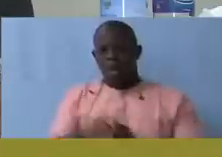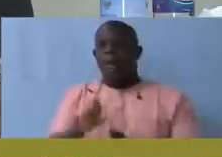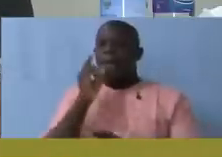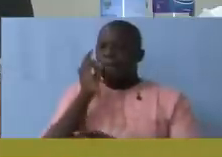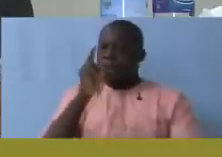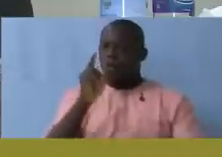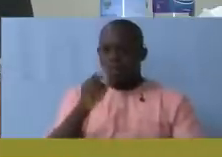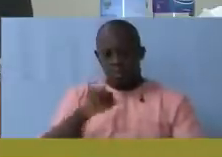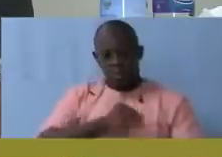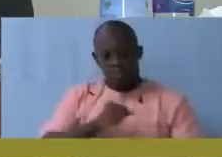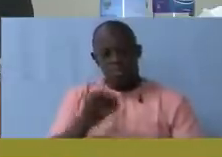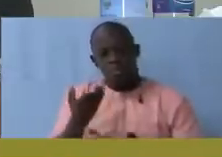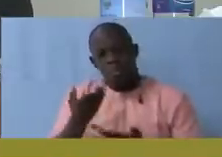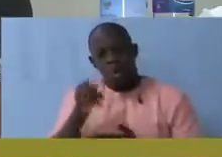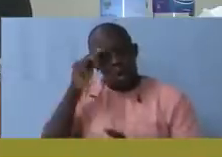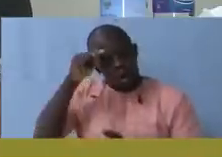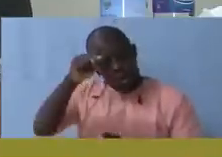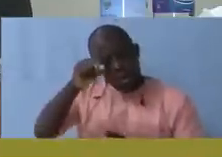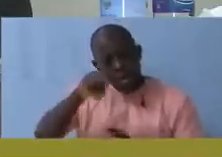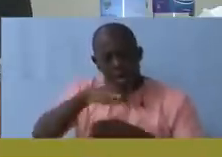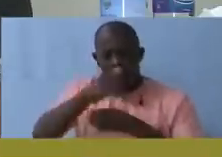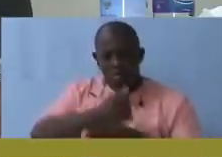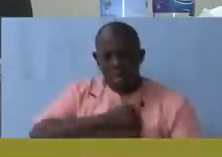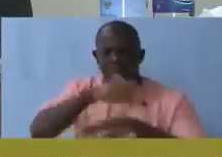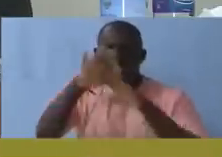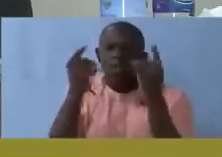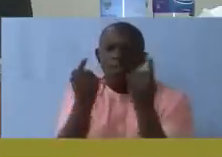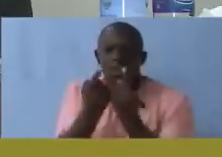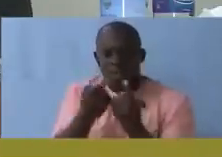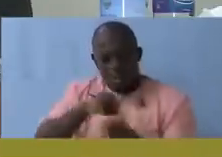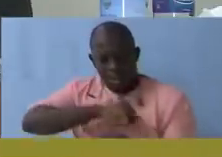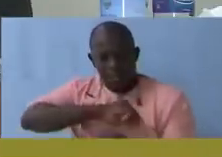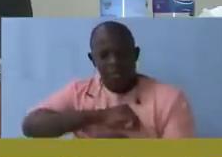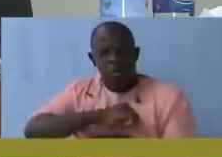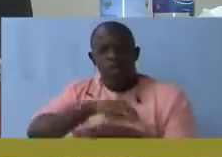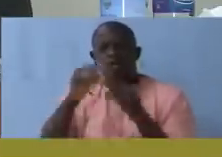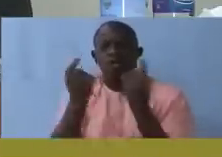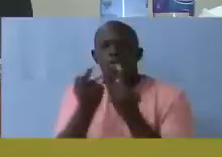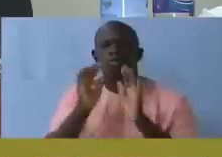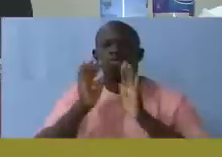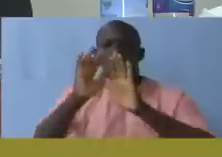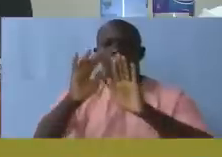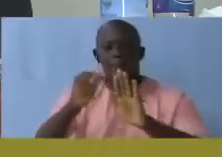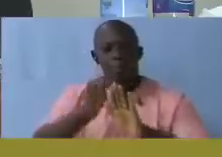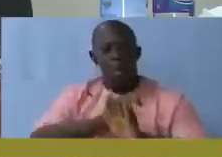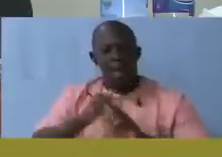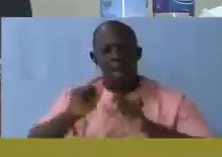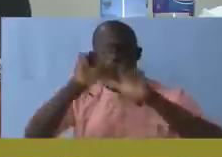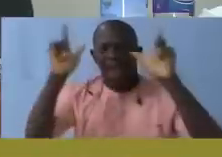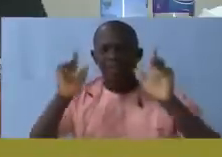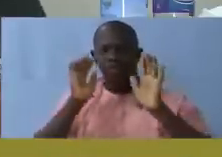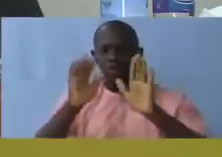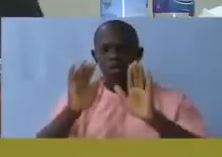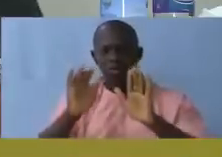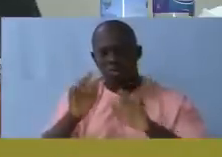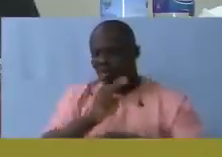But should I commit myself to something that will end up stopping my life? So I will.